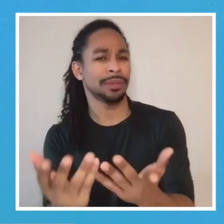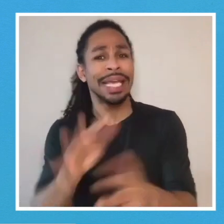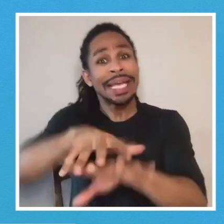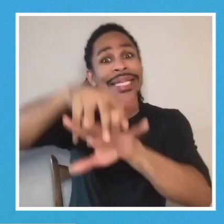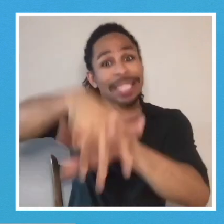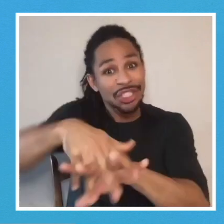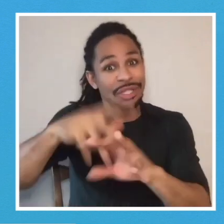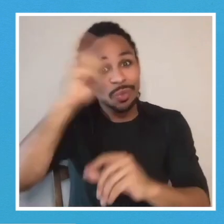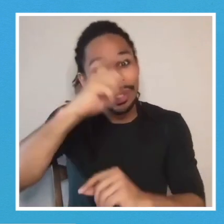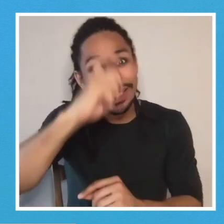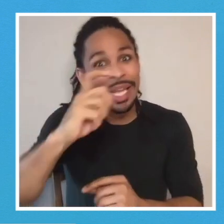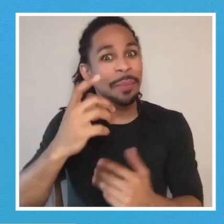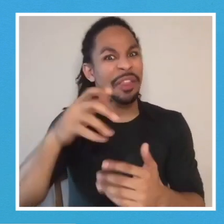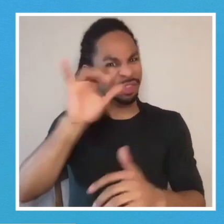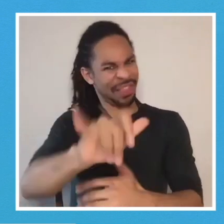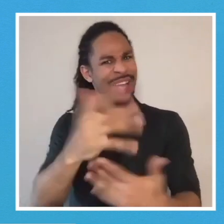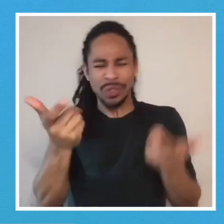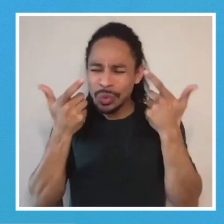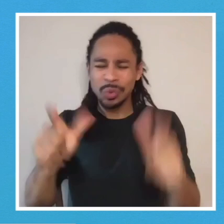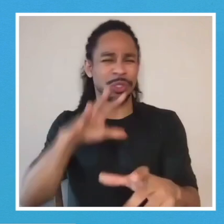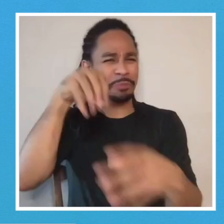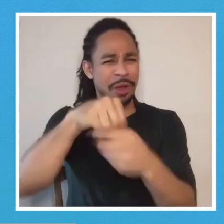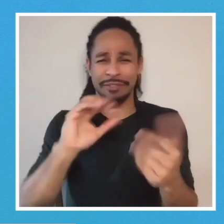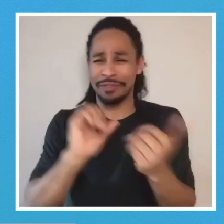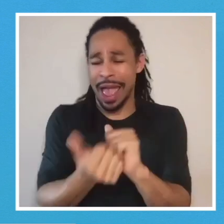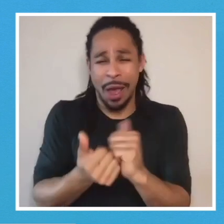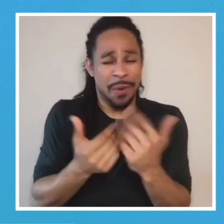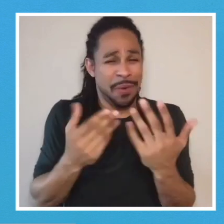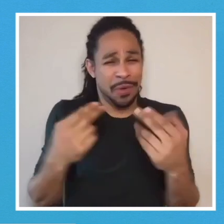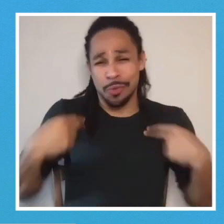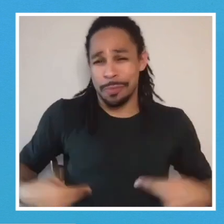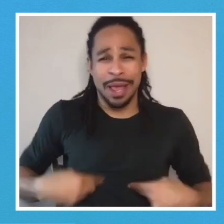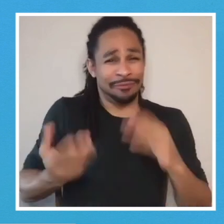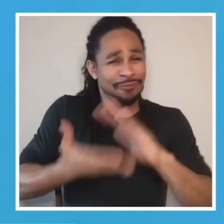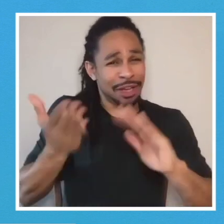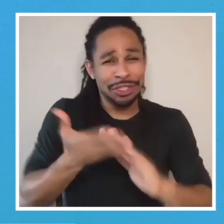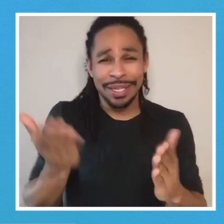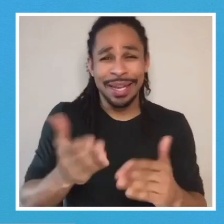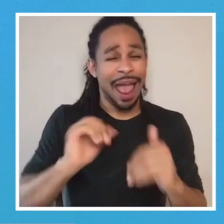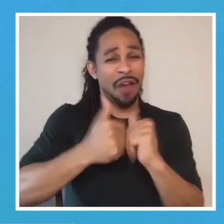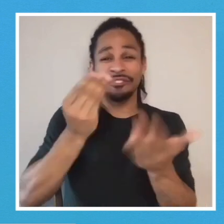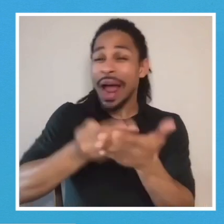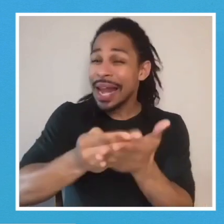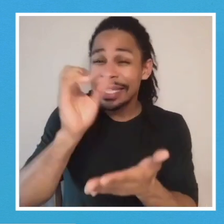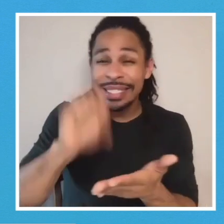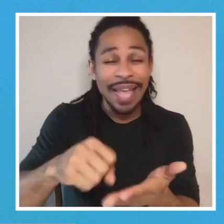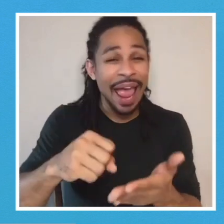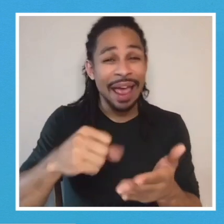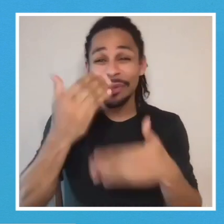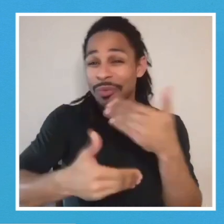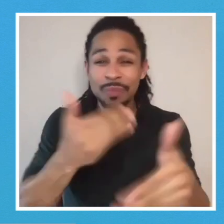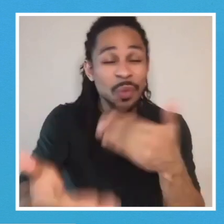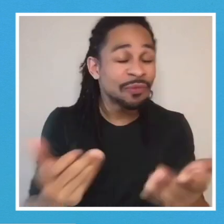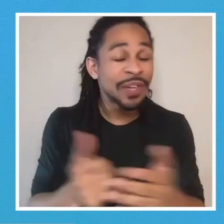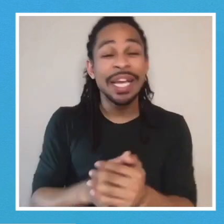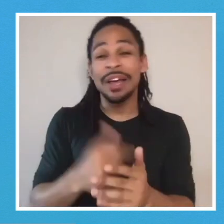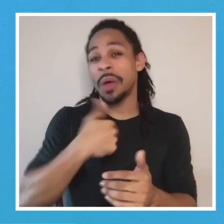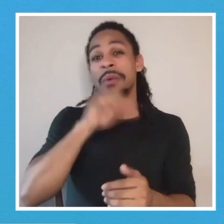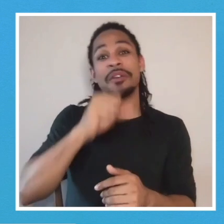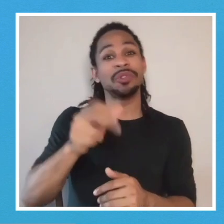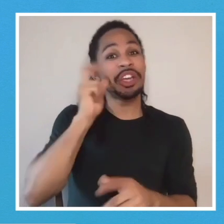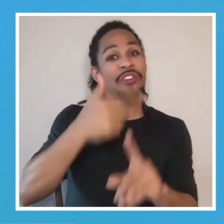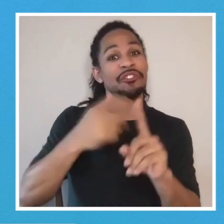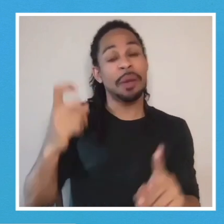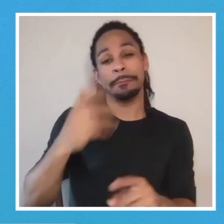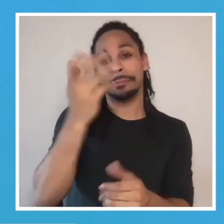relationship could be, on how finance could work, on how a lot of things could work. And I'd love to hear from Chief Namax